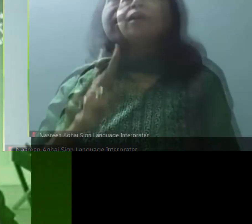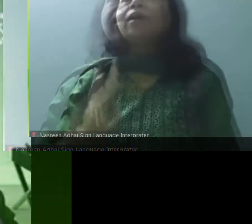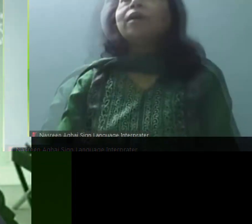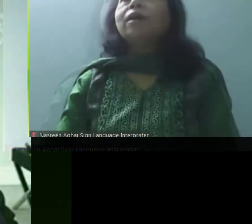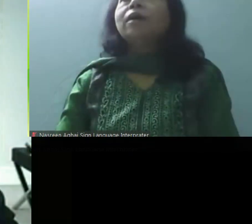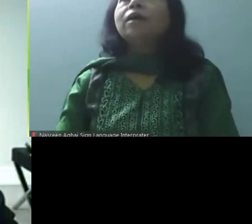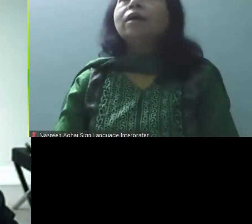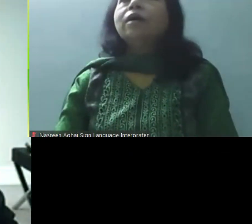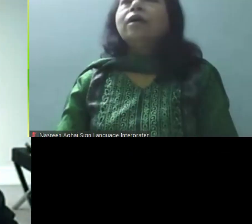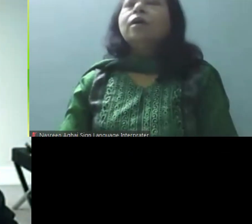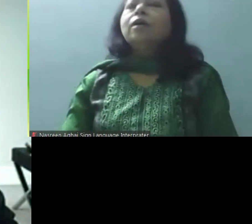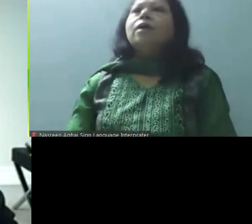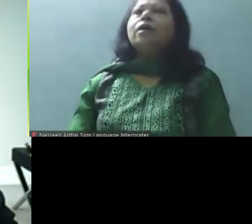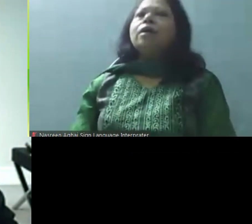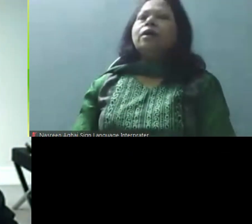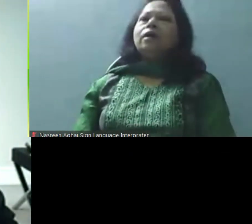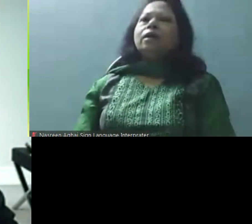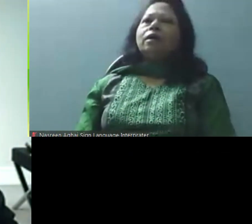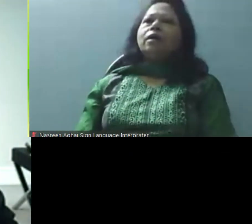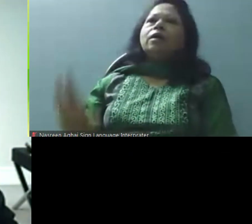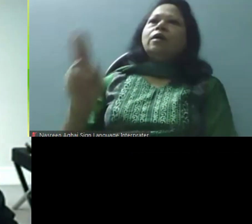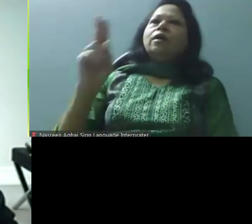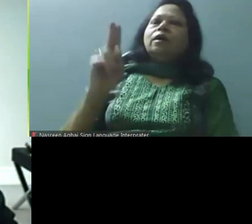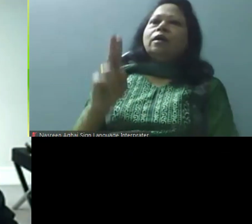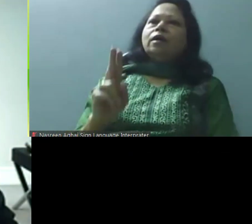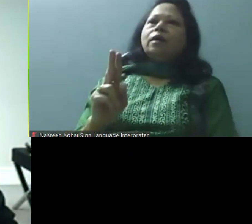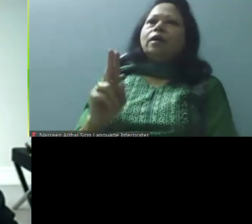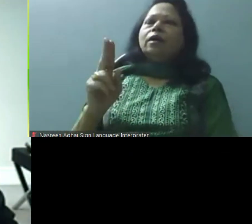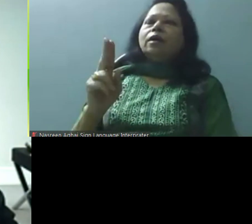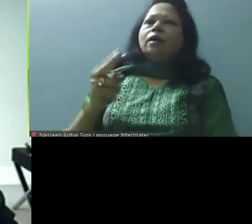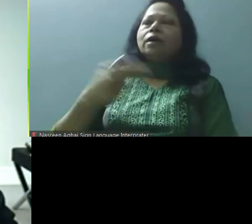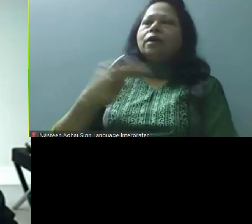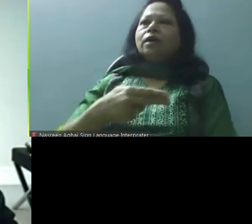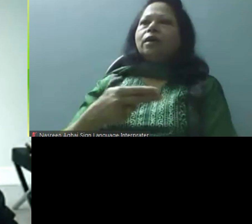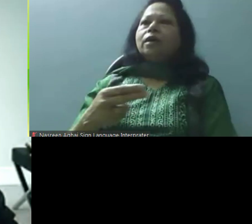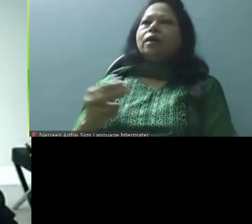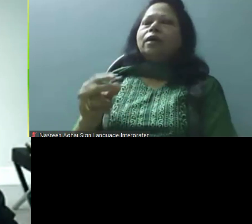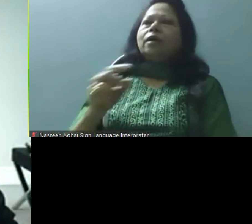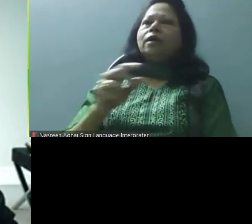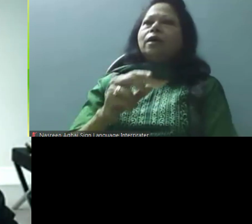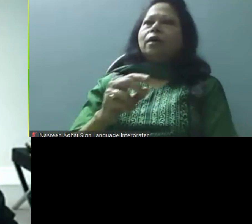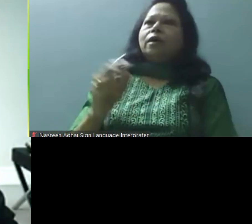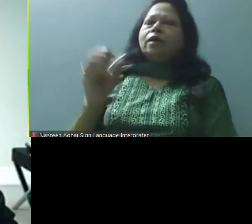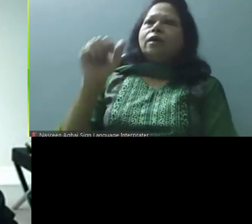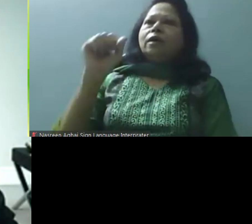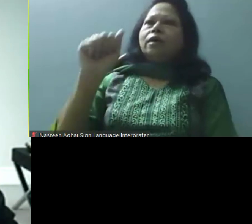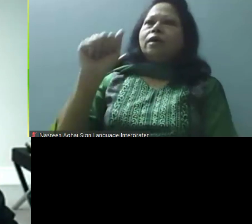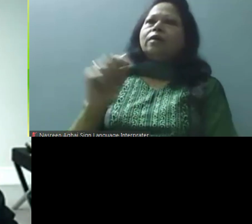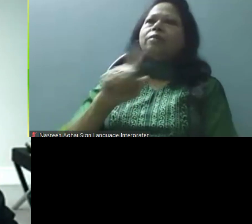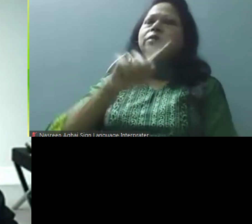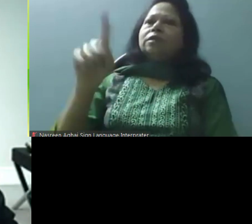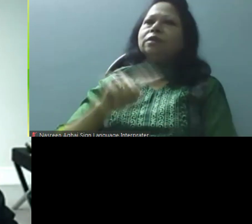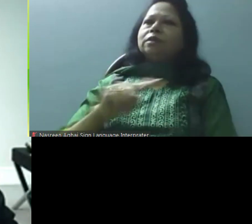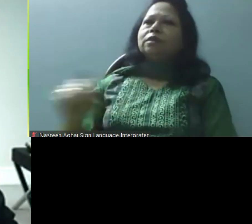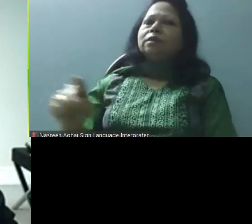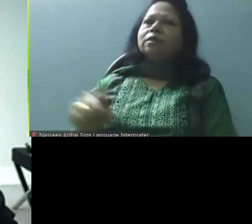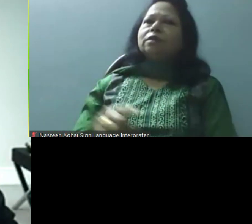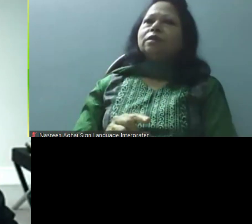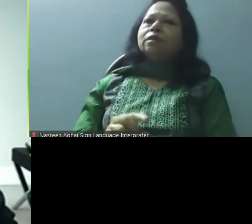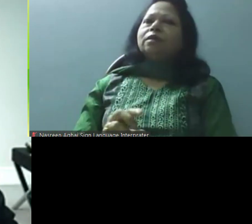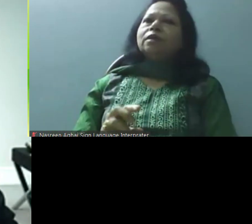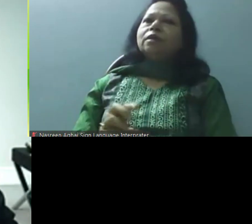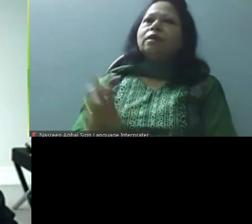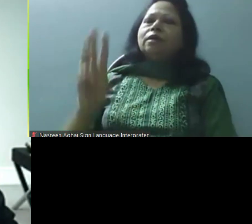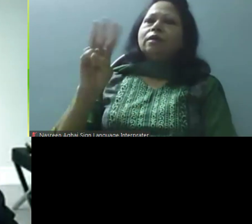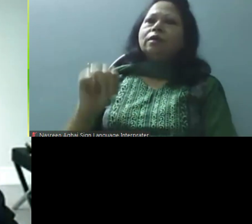Hamza Afridi. It's nice to be here. Thank you for having me. First of all, let me introduce